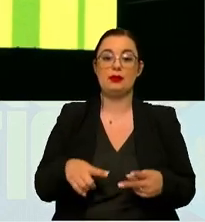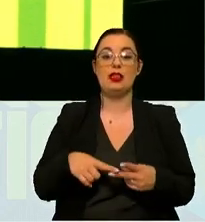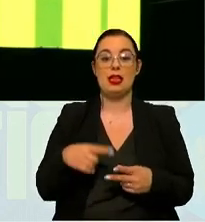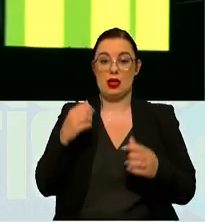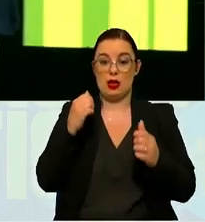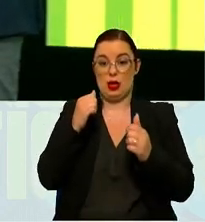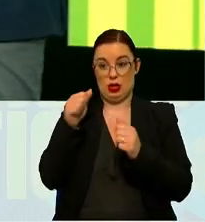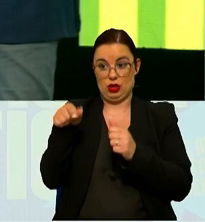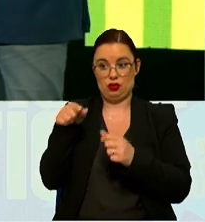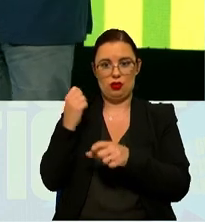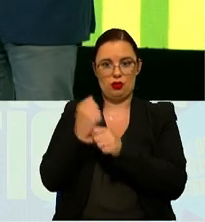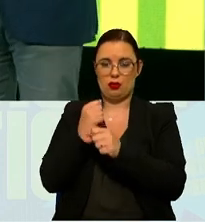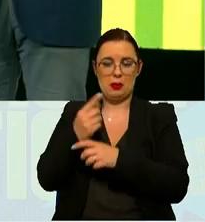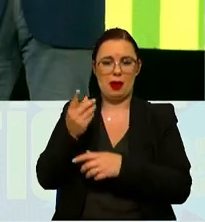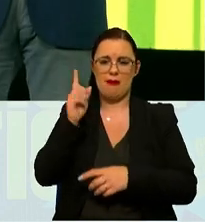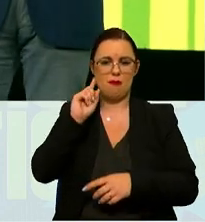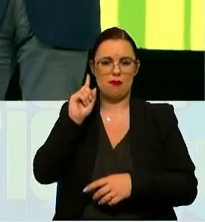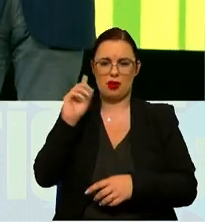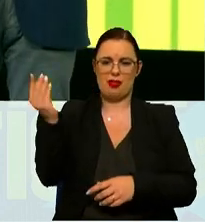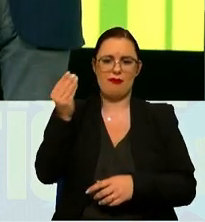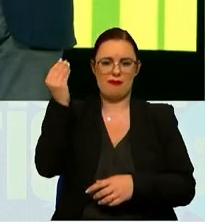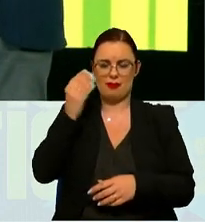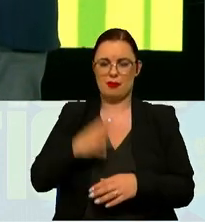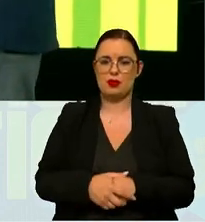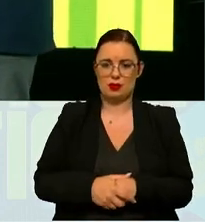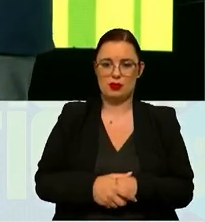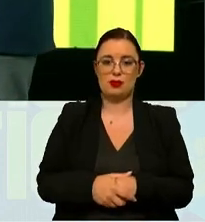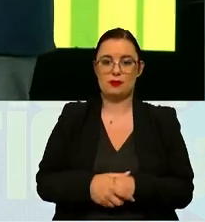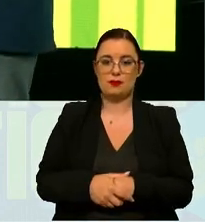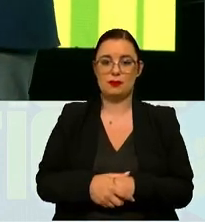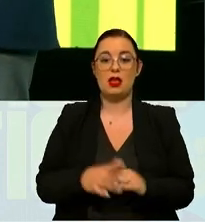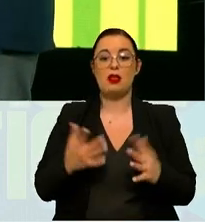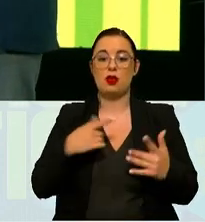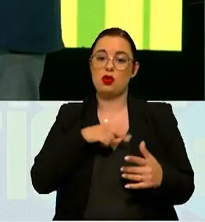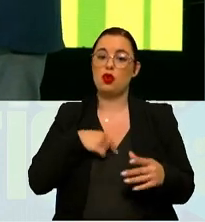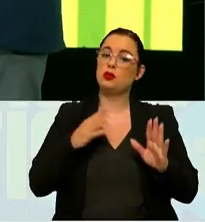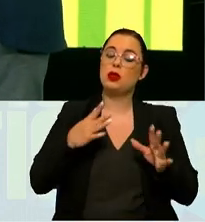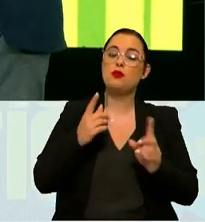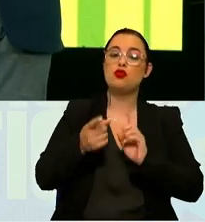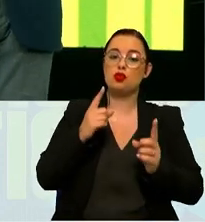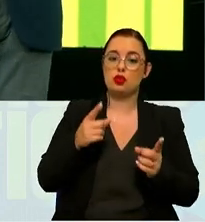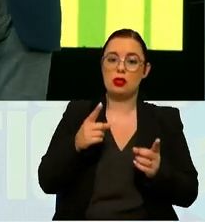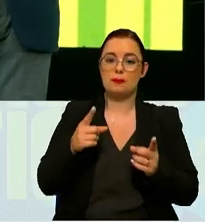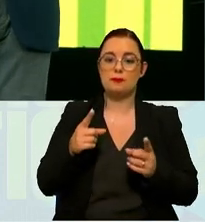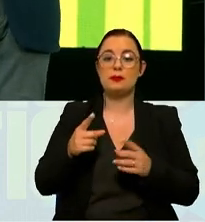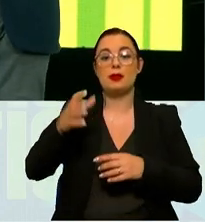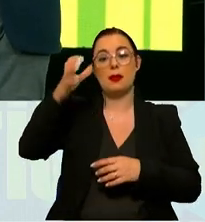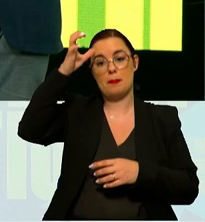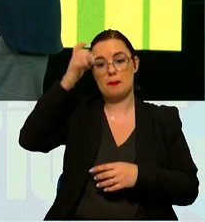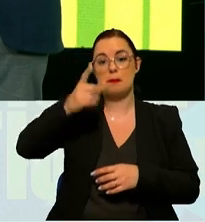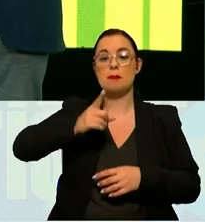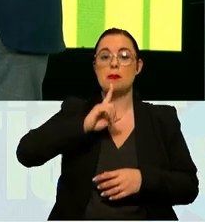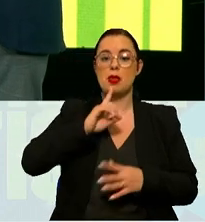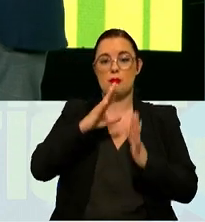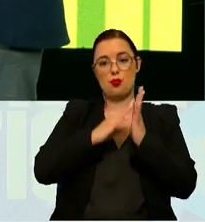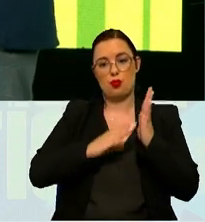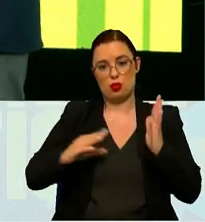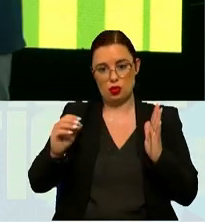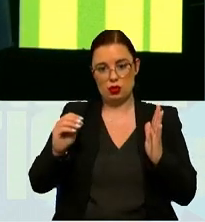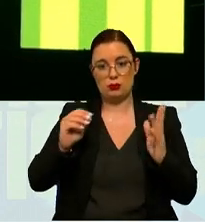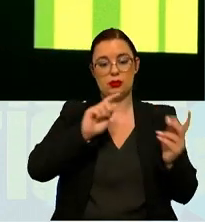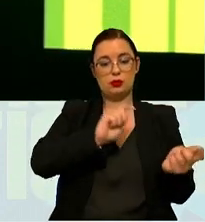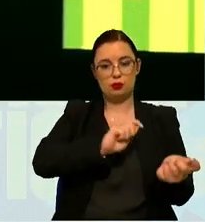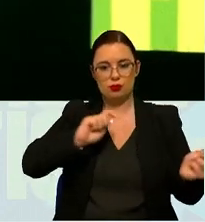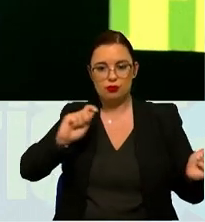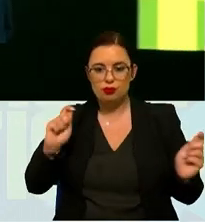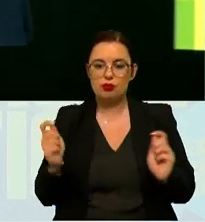paper, "Attention is All You Need," was the source of the new architecture of artificial intelligence models, these new